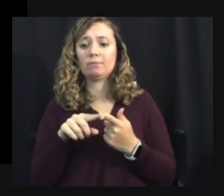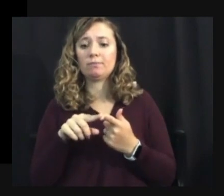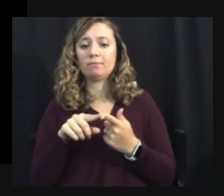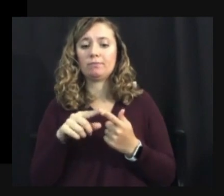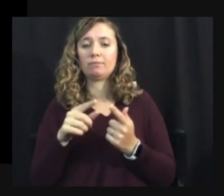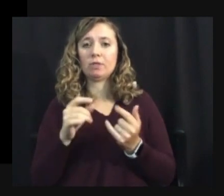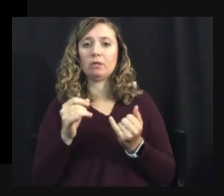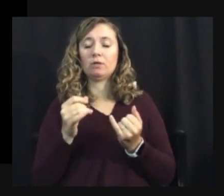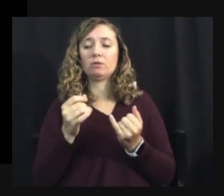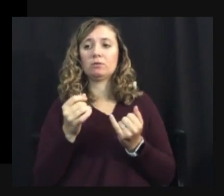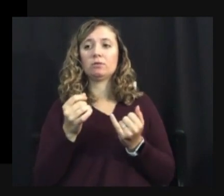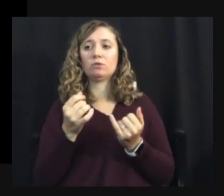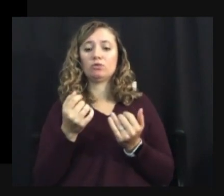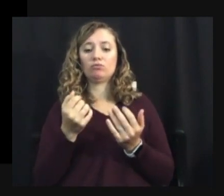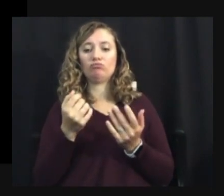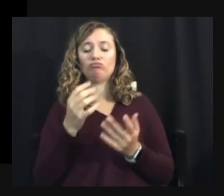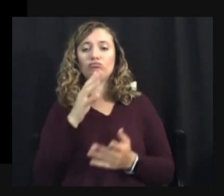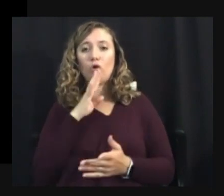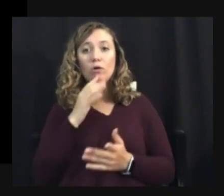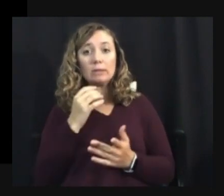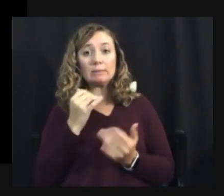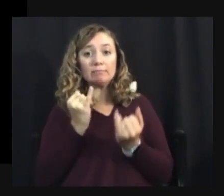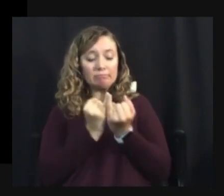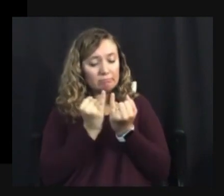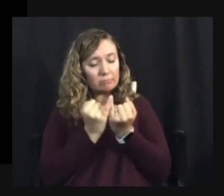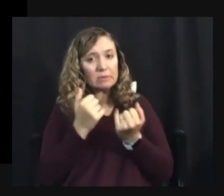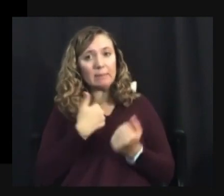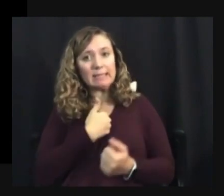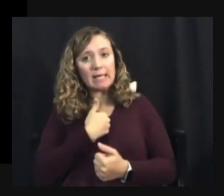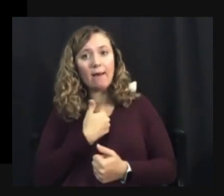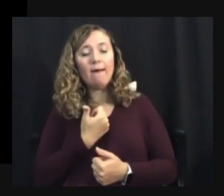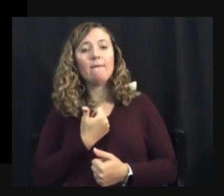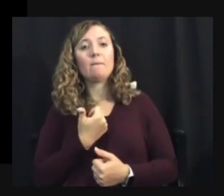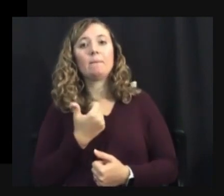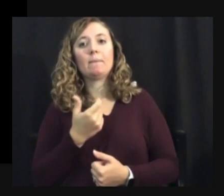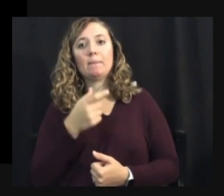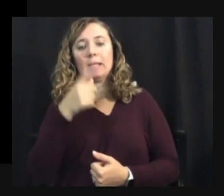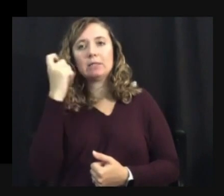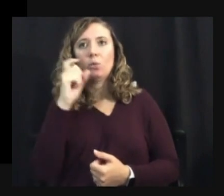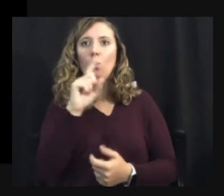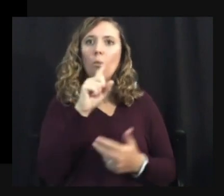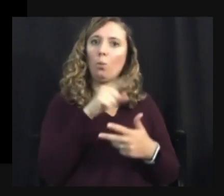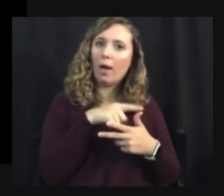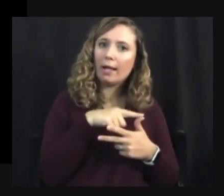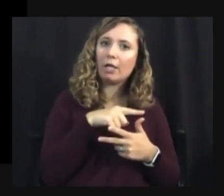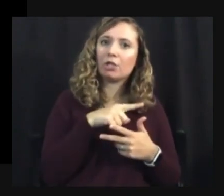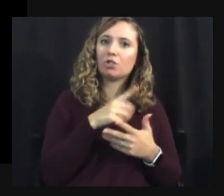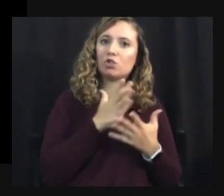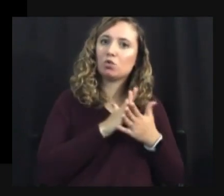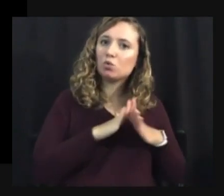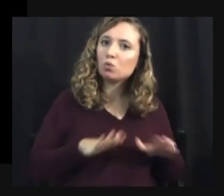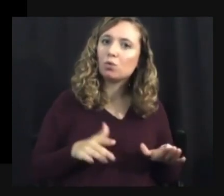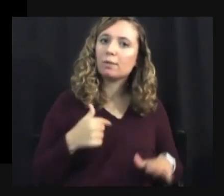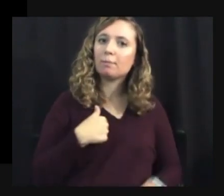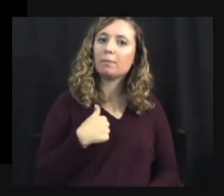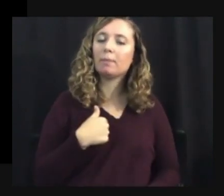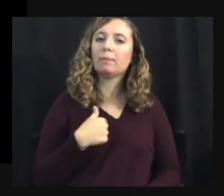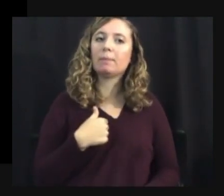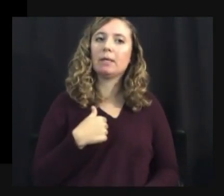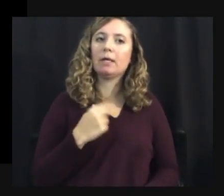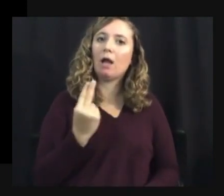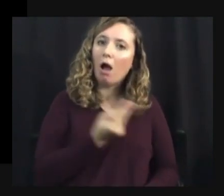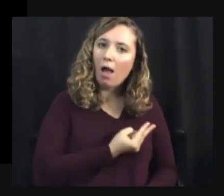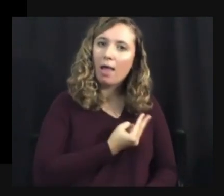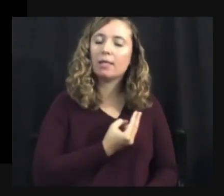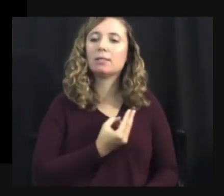maybe repeat it over and over because one, it soothes us. Also, it's a way for us to make sense of what